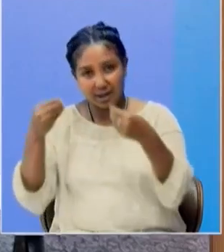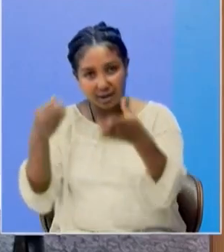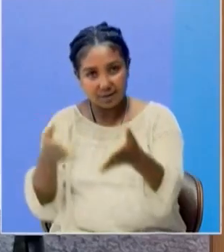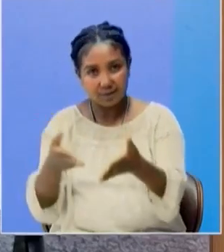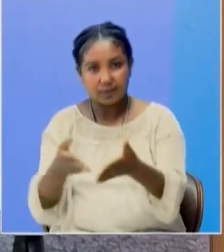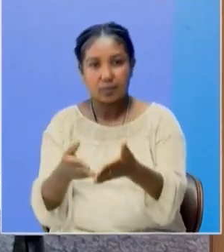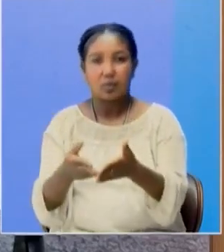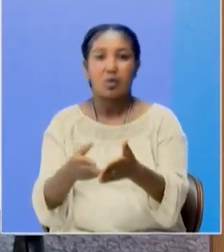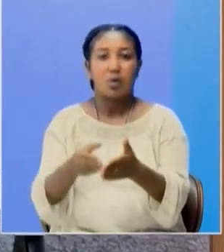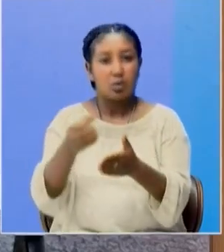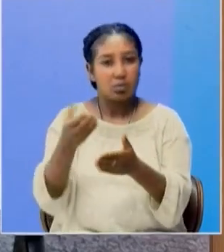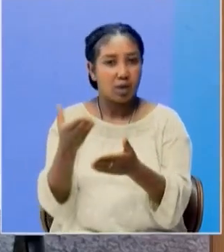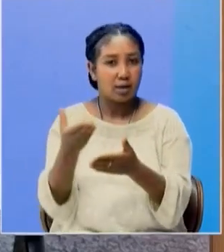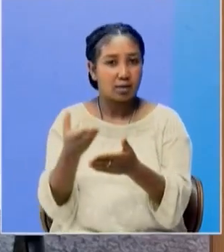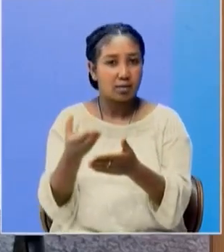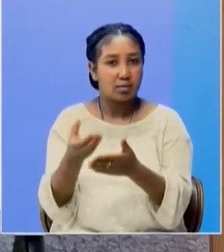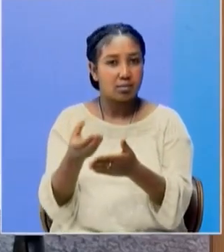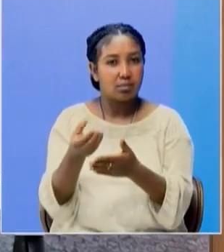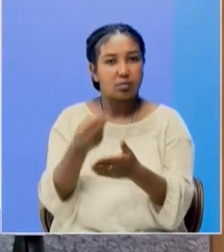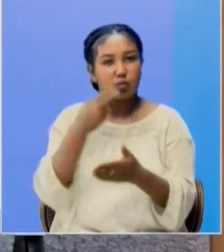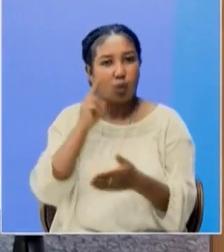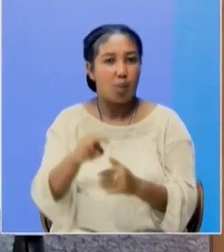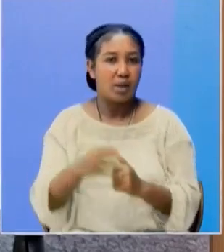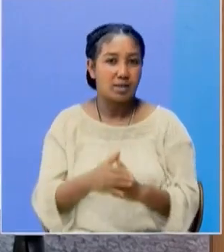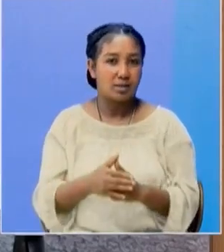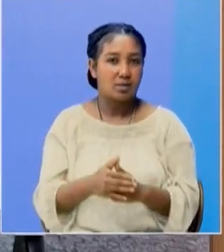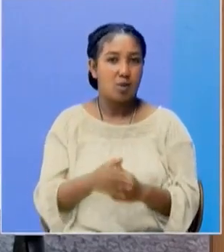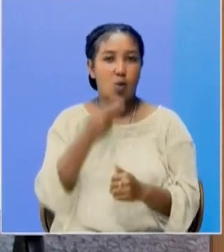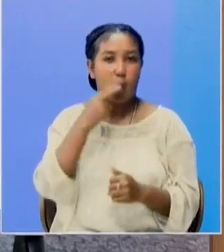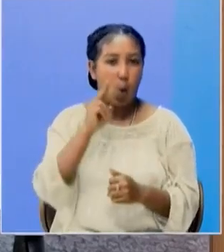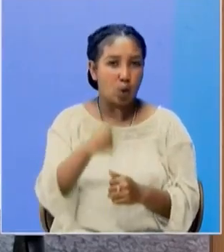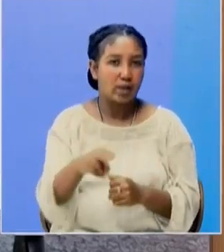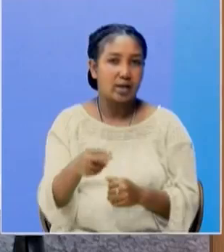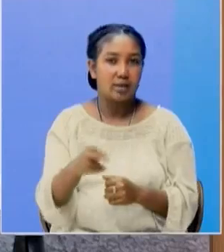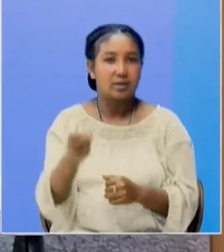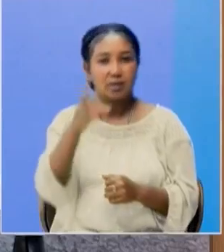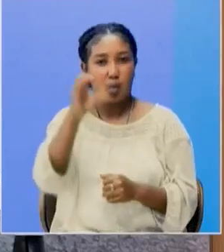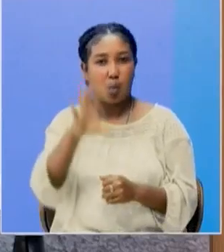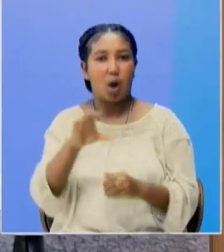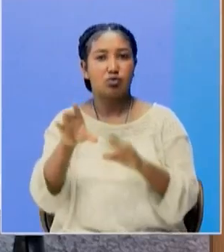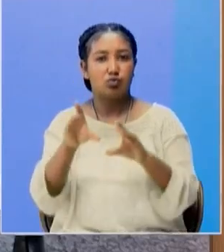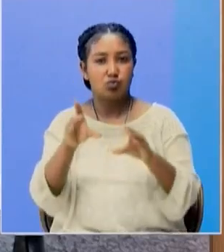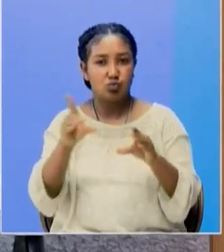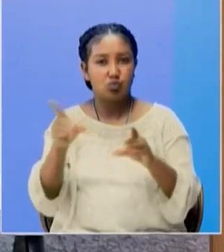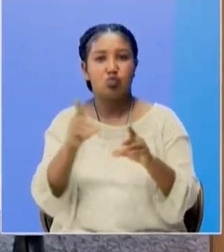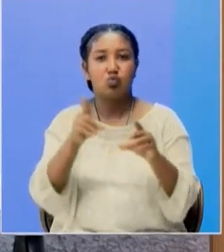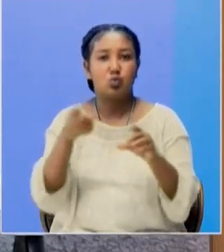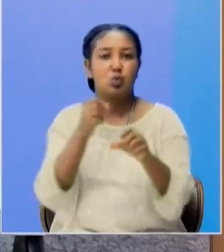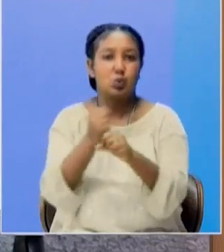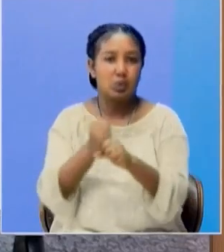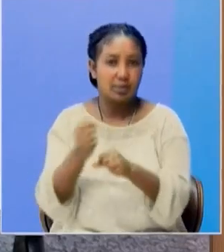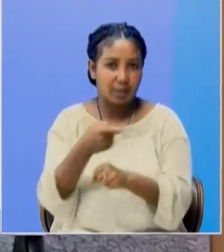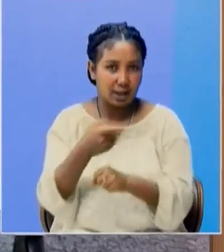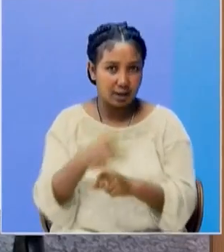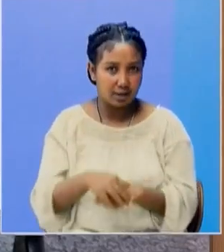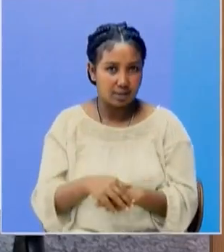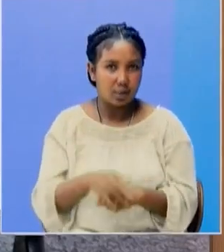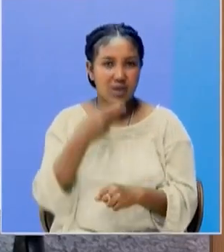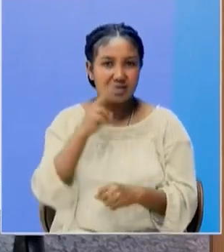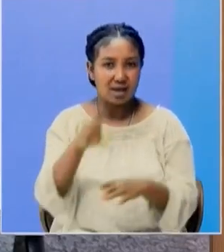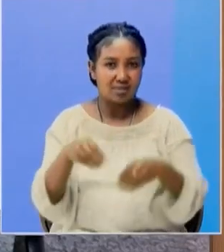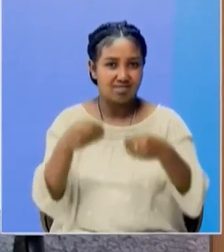a comment or maybe to order someone to do something, to give an